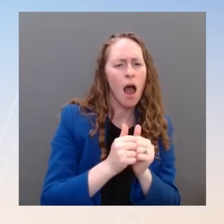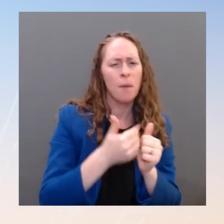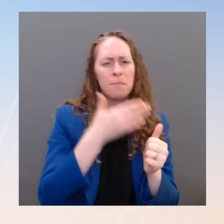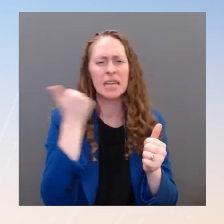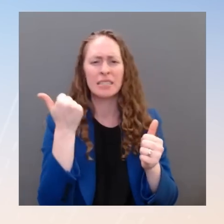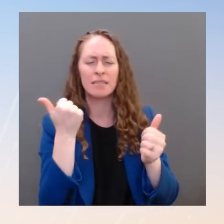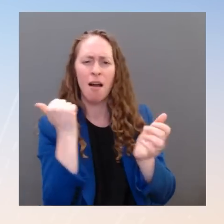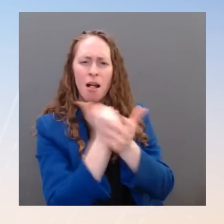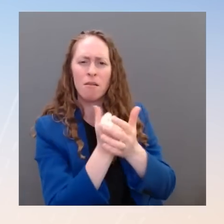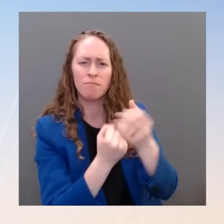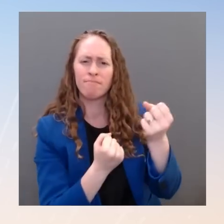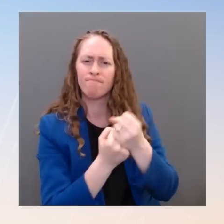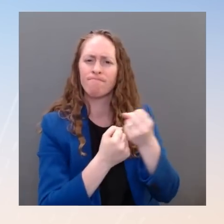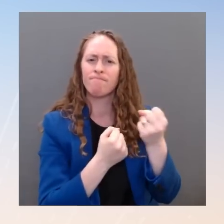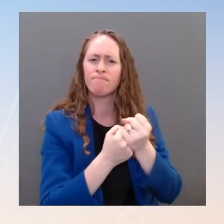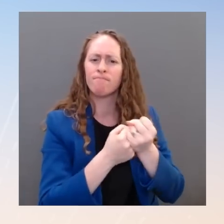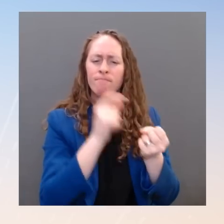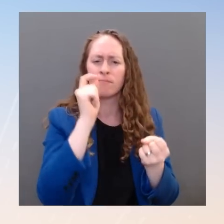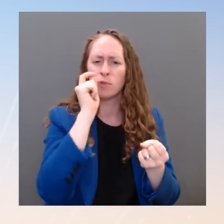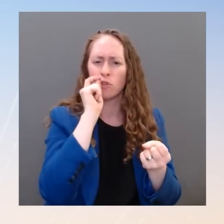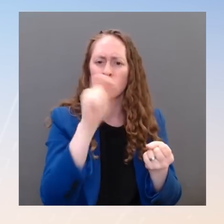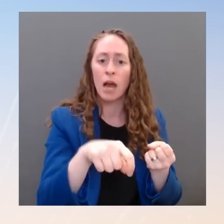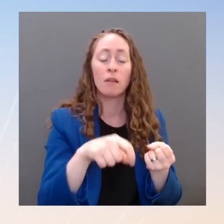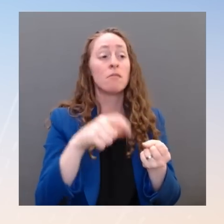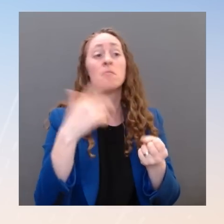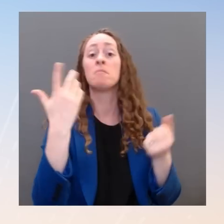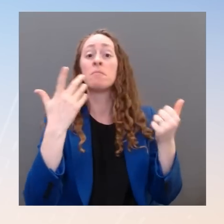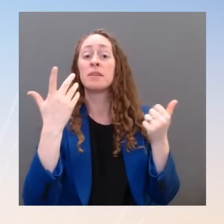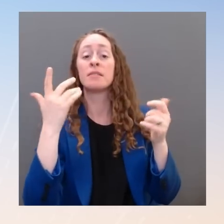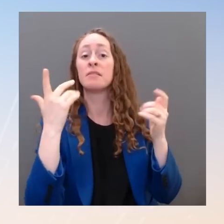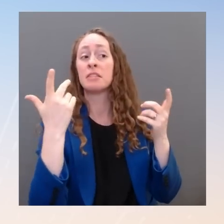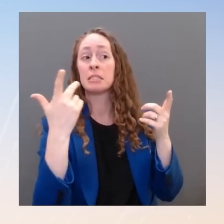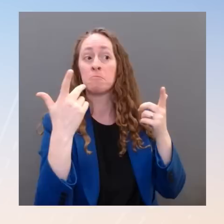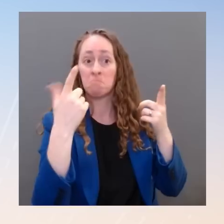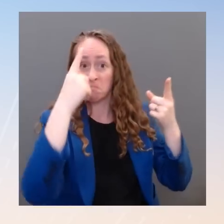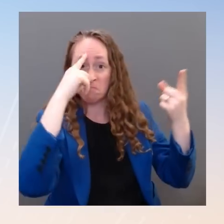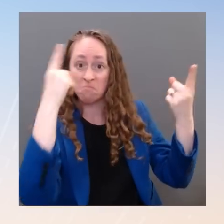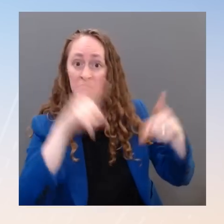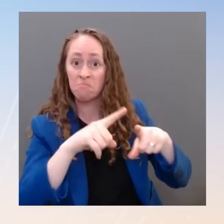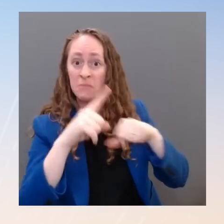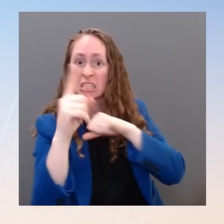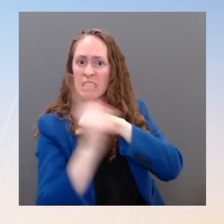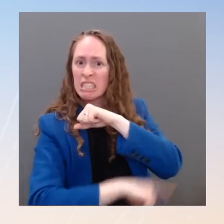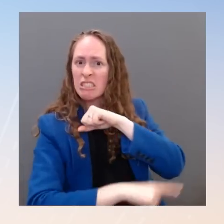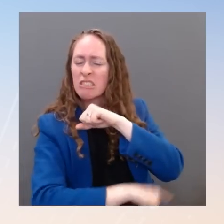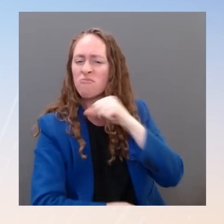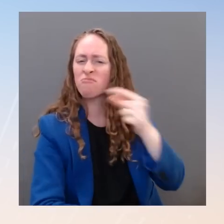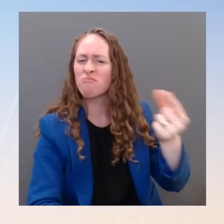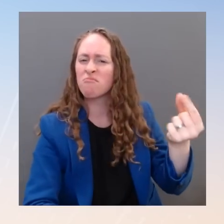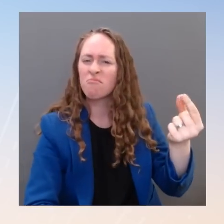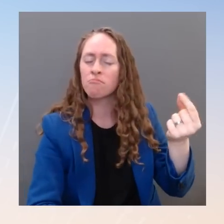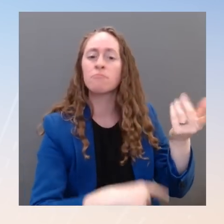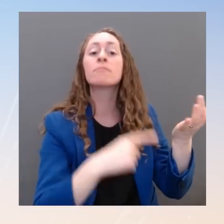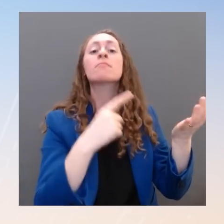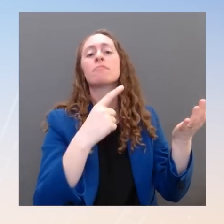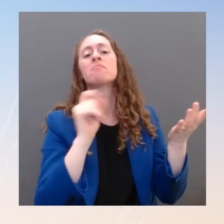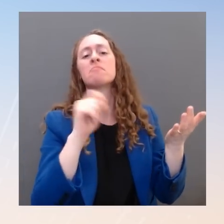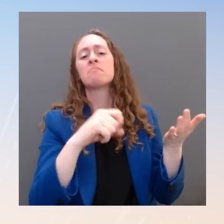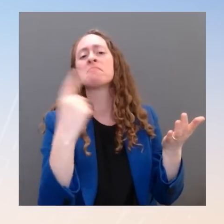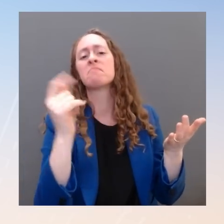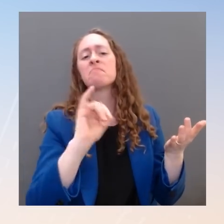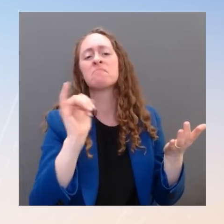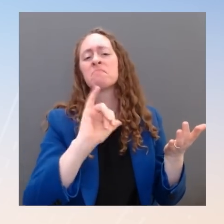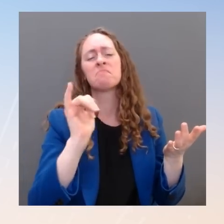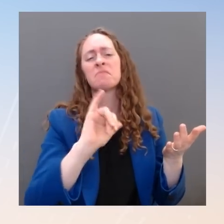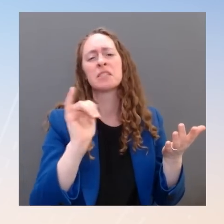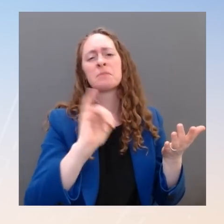sanctions package we've put in place, or of course the assistance we've provided. We will convey the same sentiment in this meeting. Now,